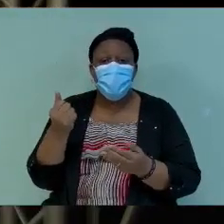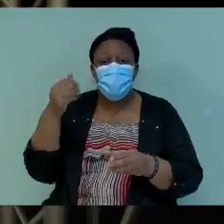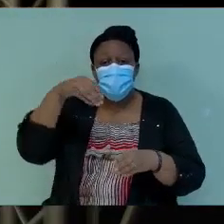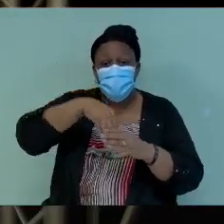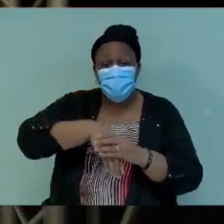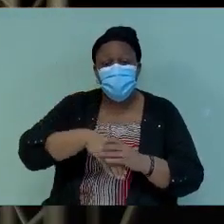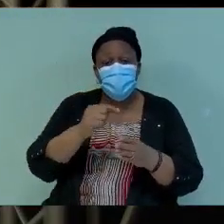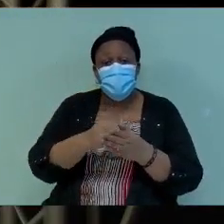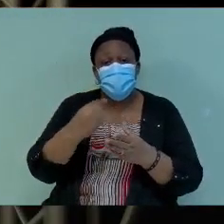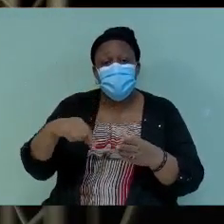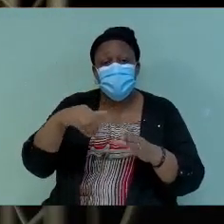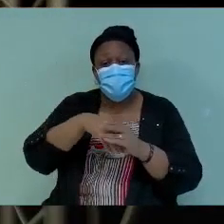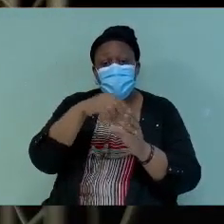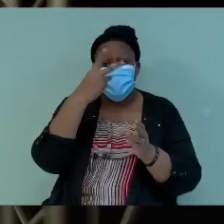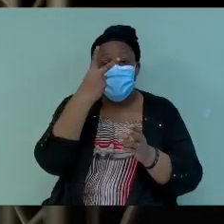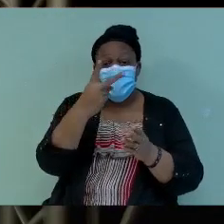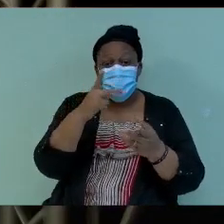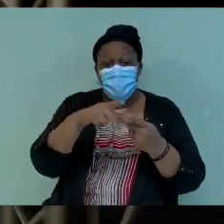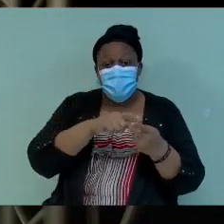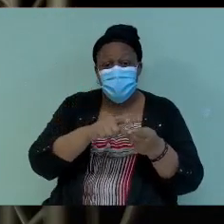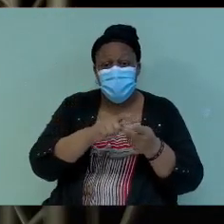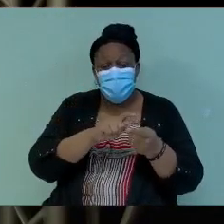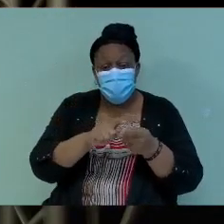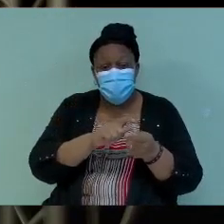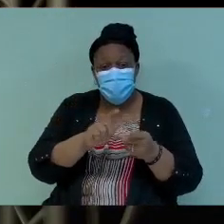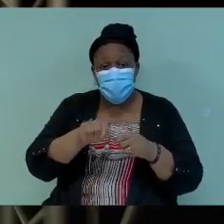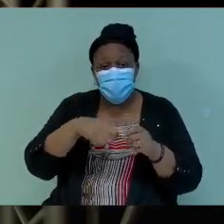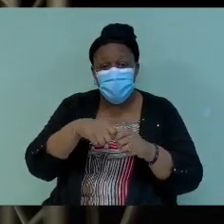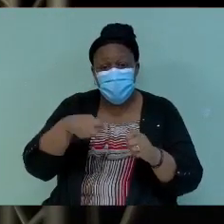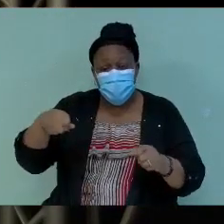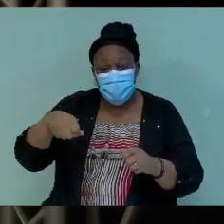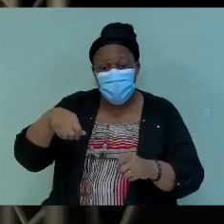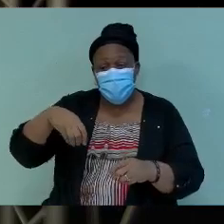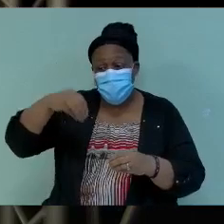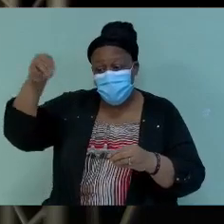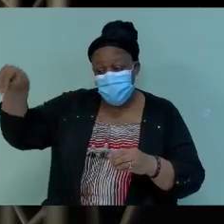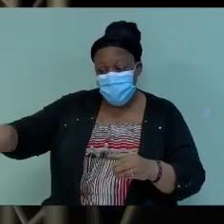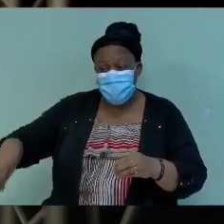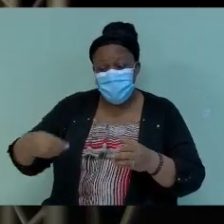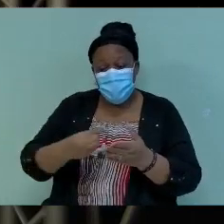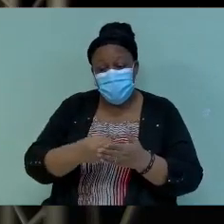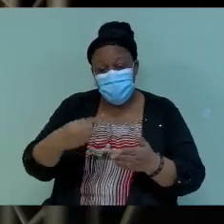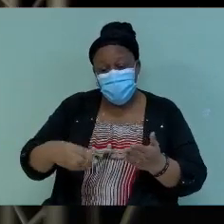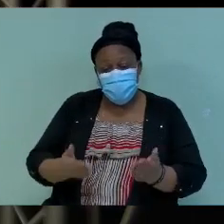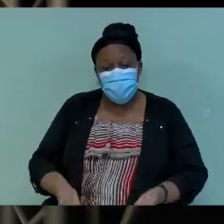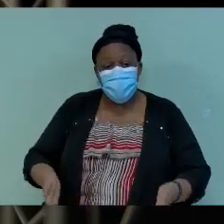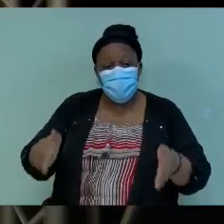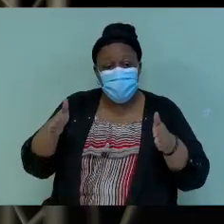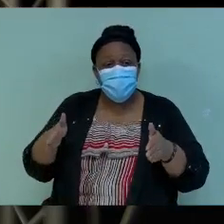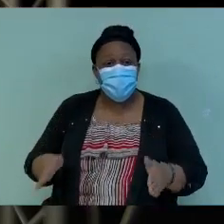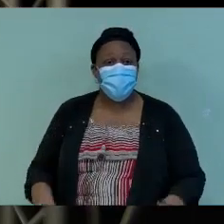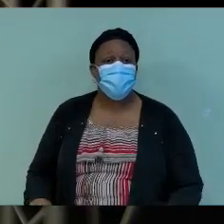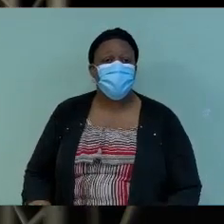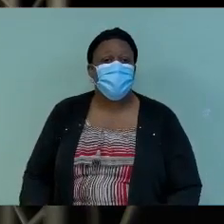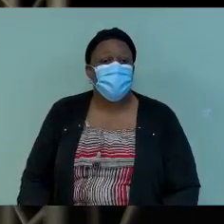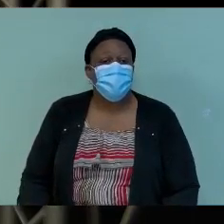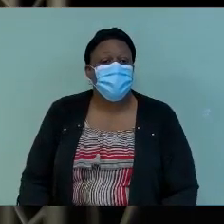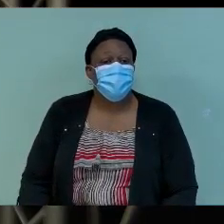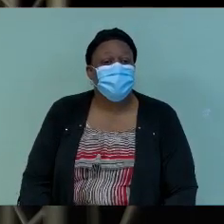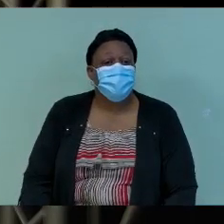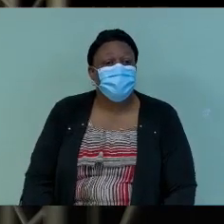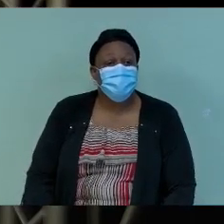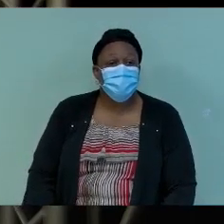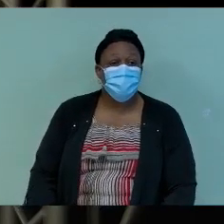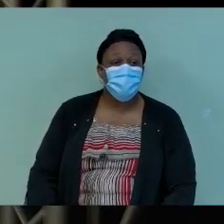Thank you very much, Mr. Philip. I now invite Dr. Sherilyn Ward Crawford of the